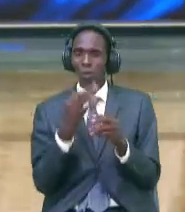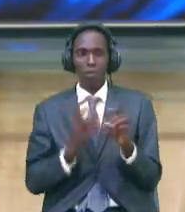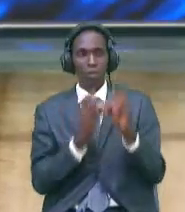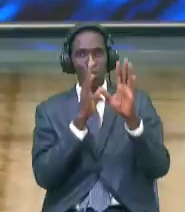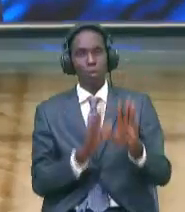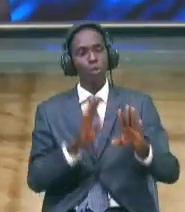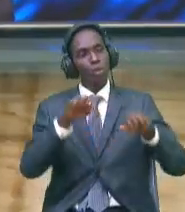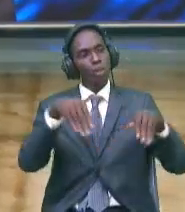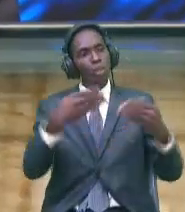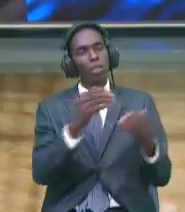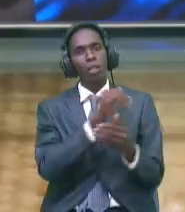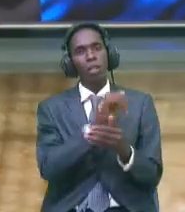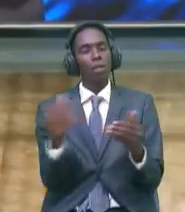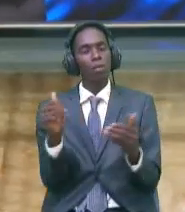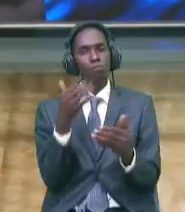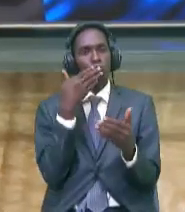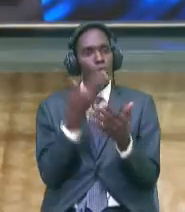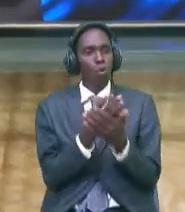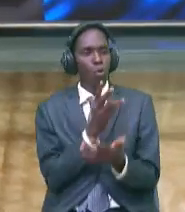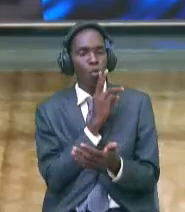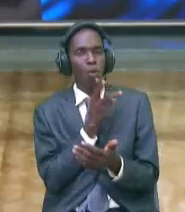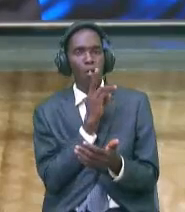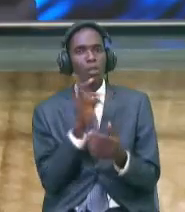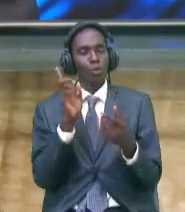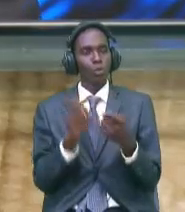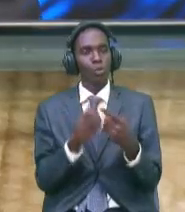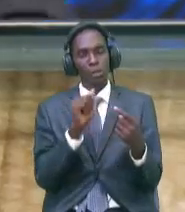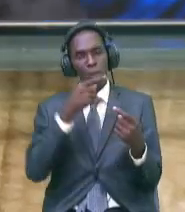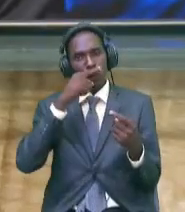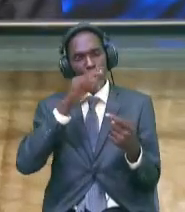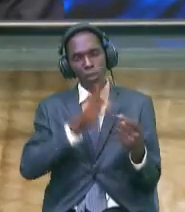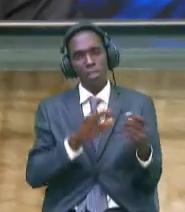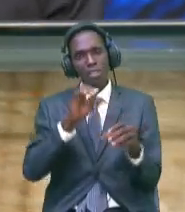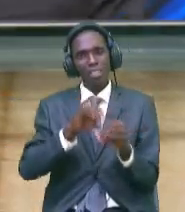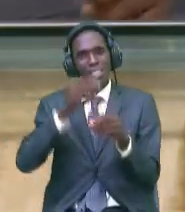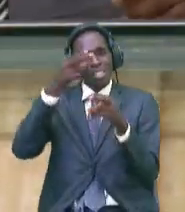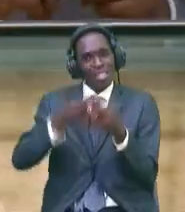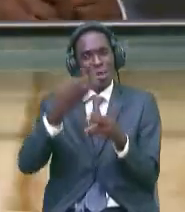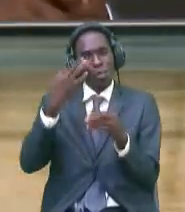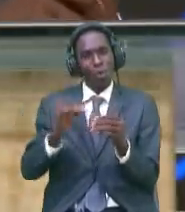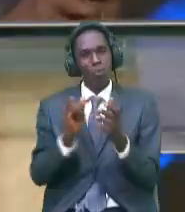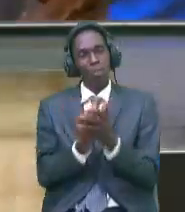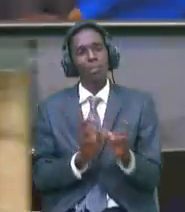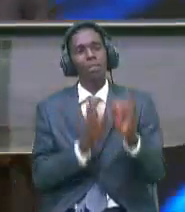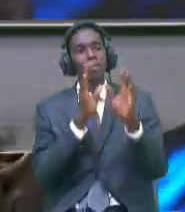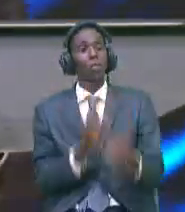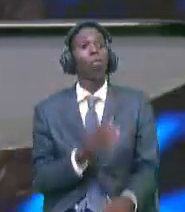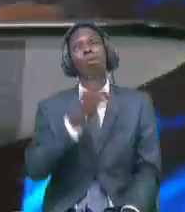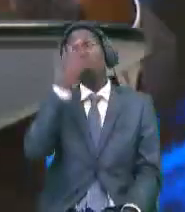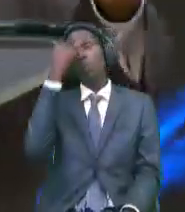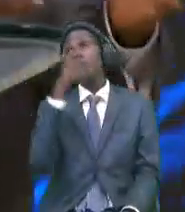a cup of cold water only in the name of a disciple. That means because it's a disciple of